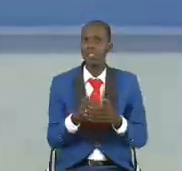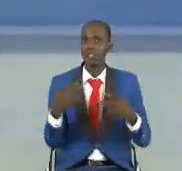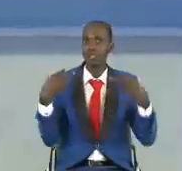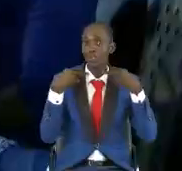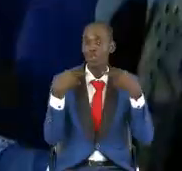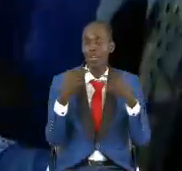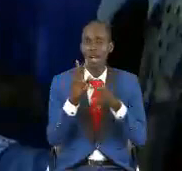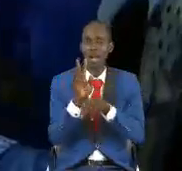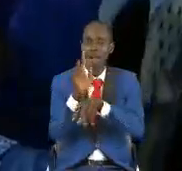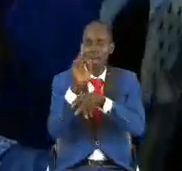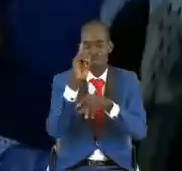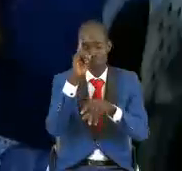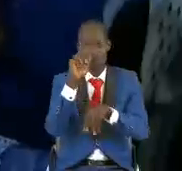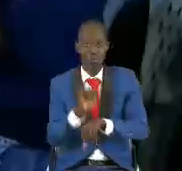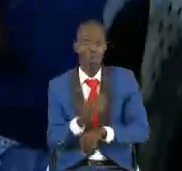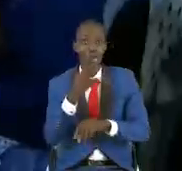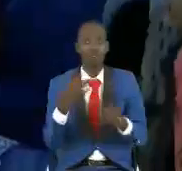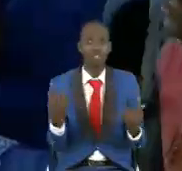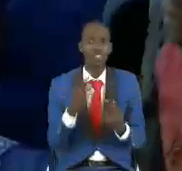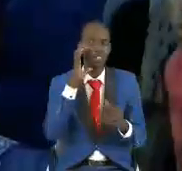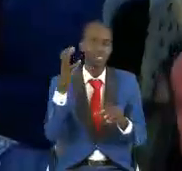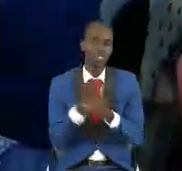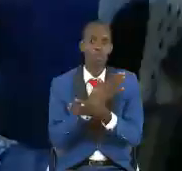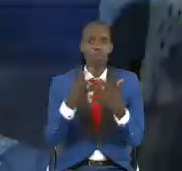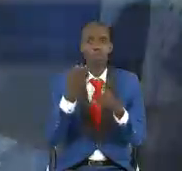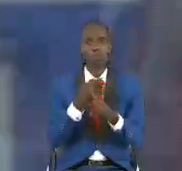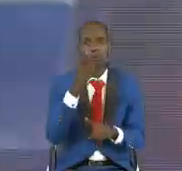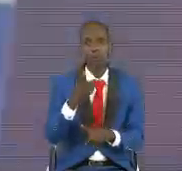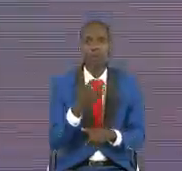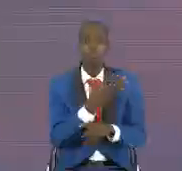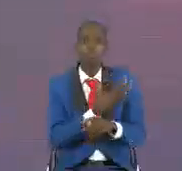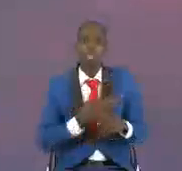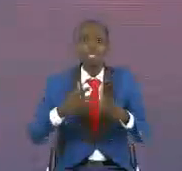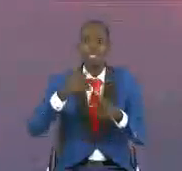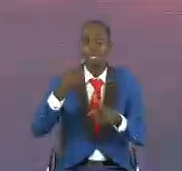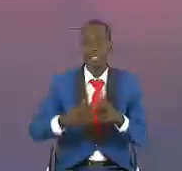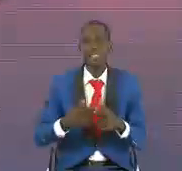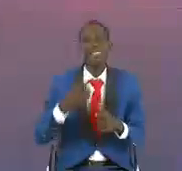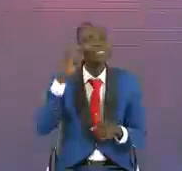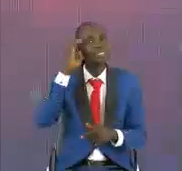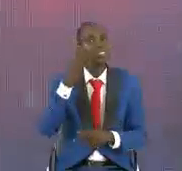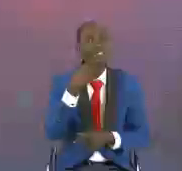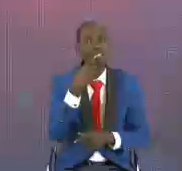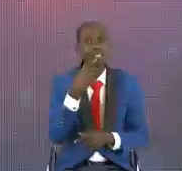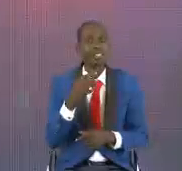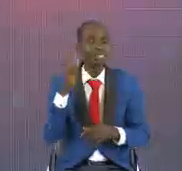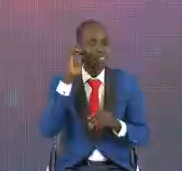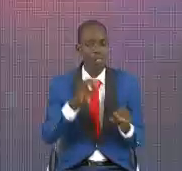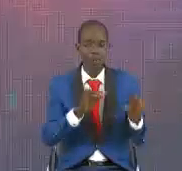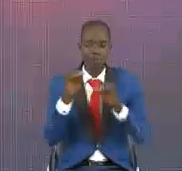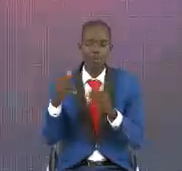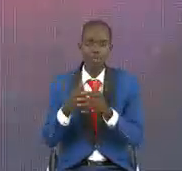you. And he puts it on Christ. And then he says, he laid it on him,